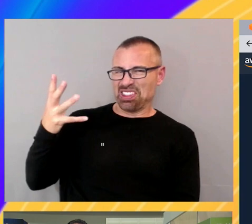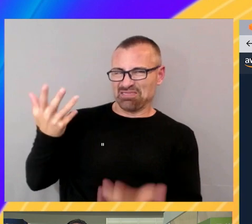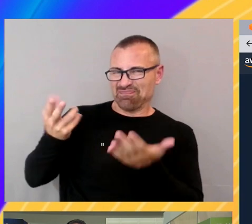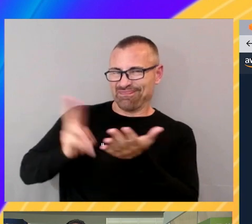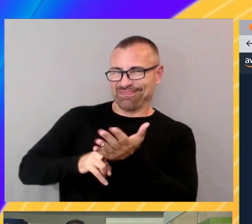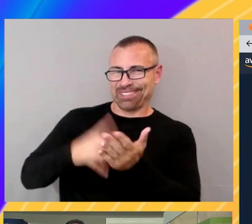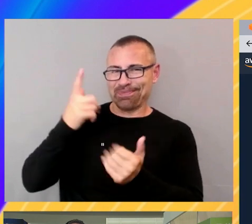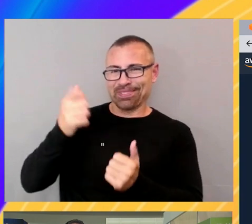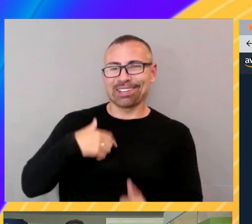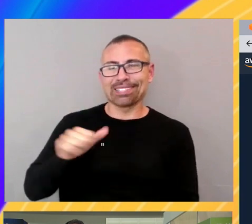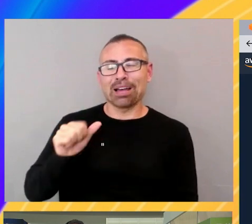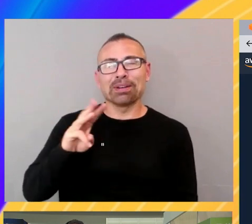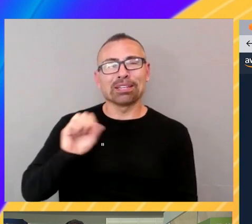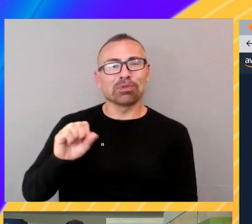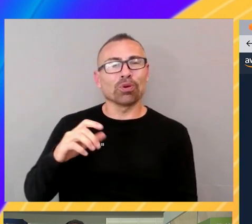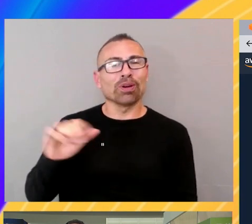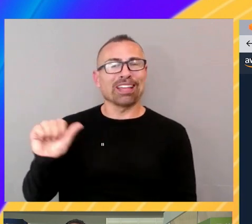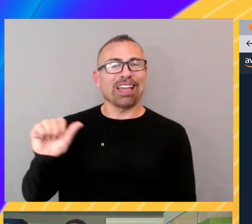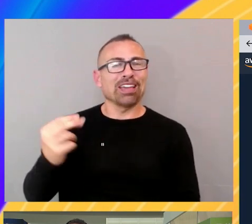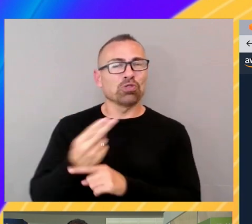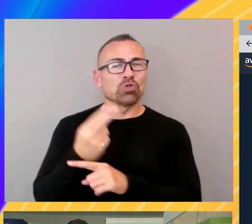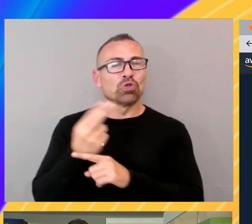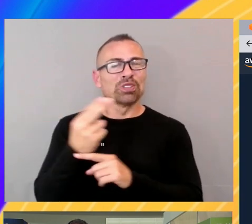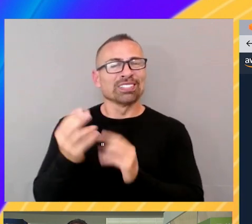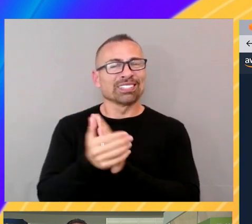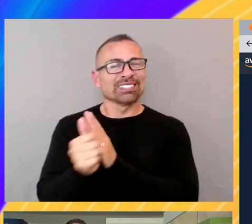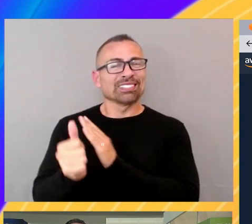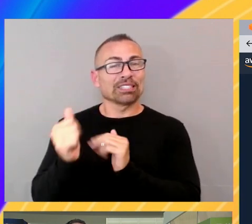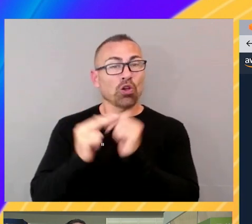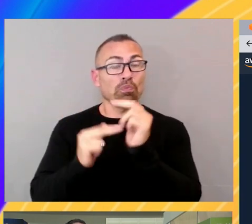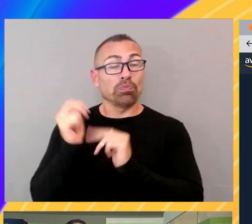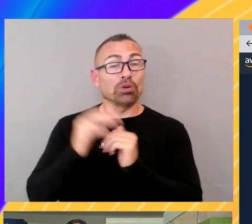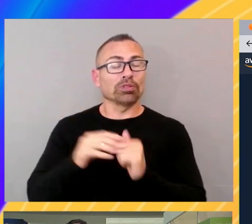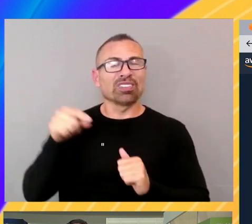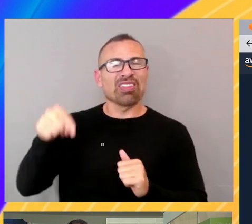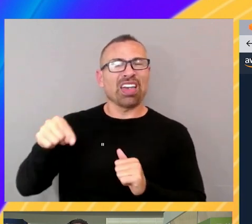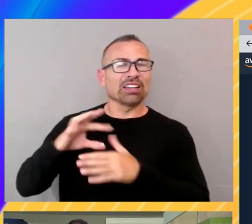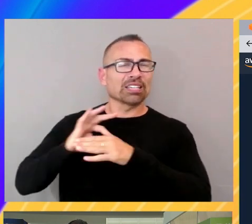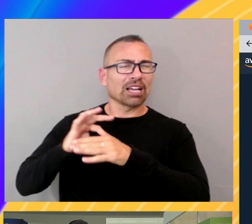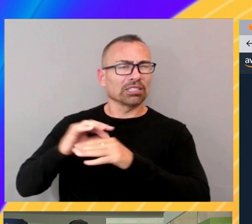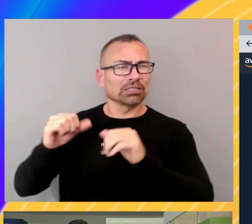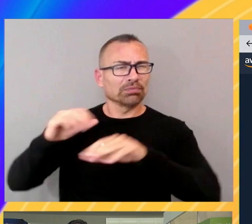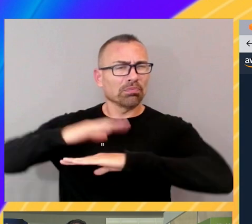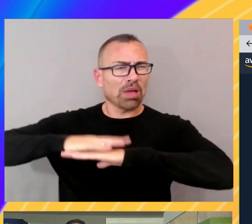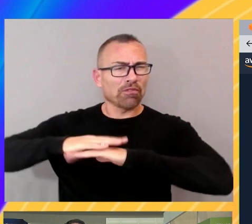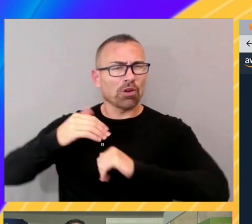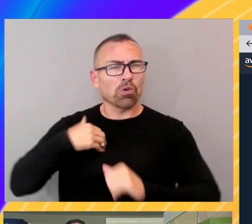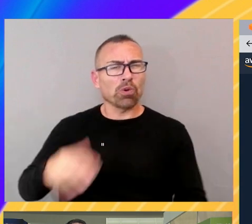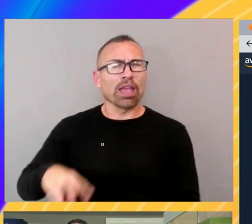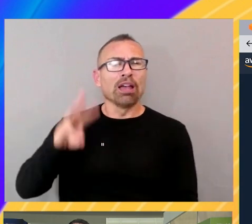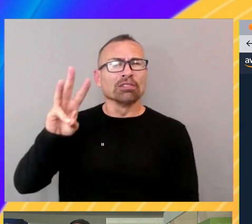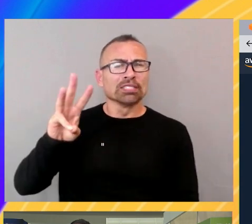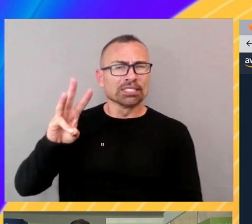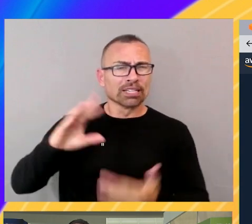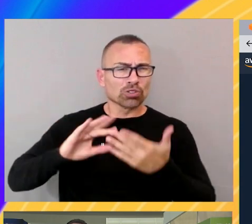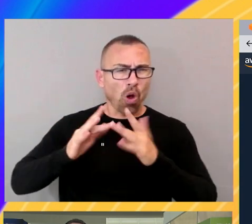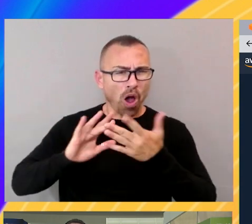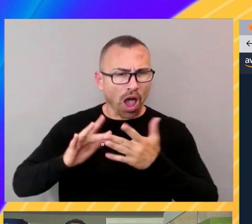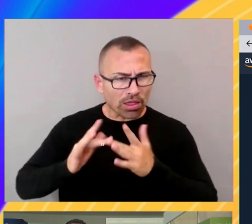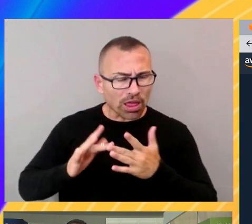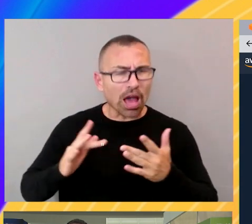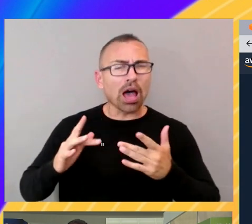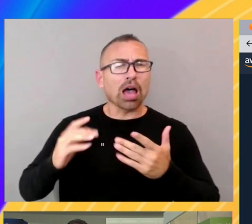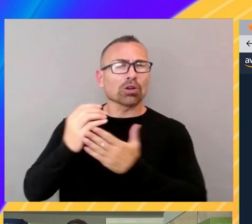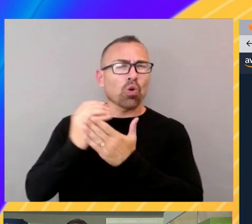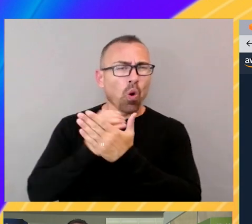Skill Builder is our content platform where we have over 600 online courses. You can study at your own pace. You also